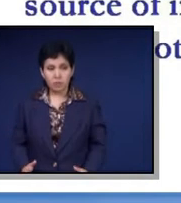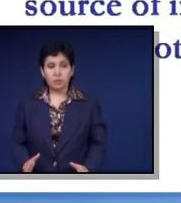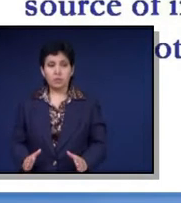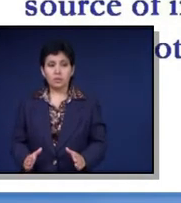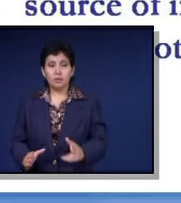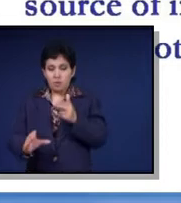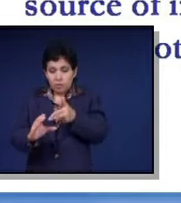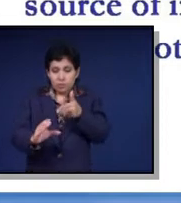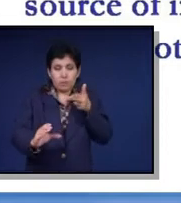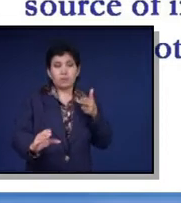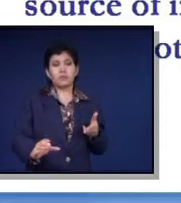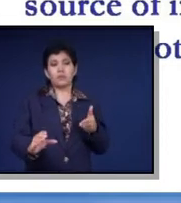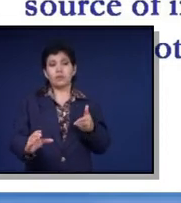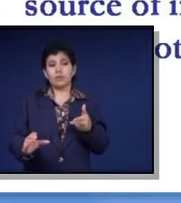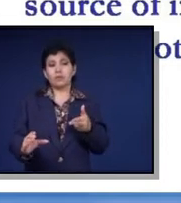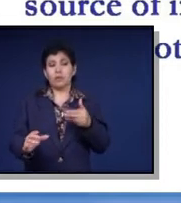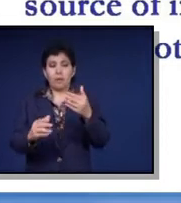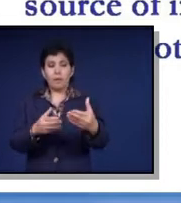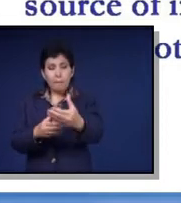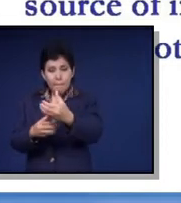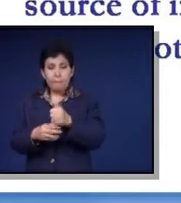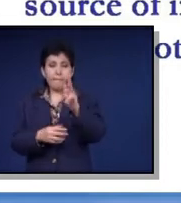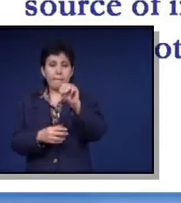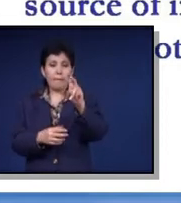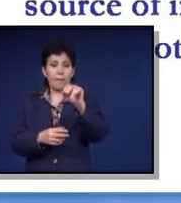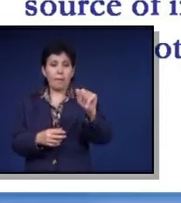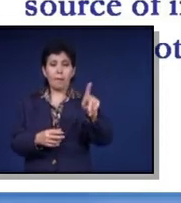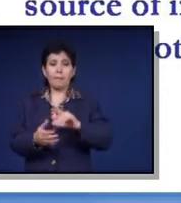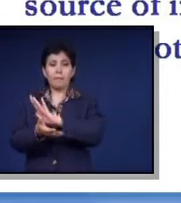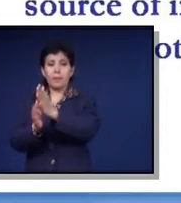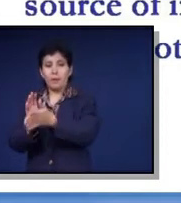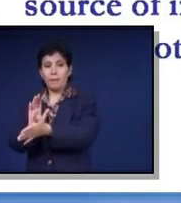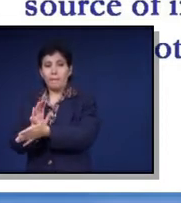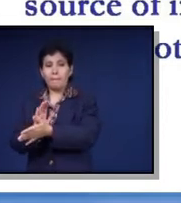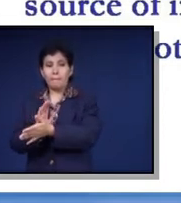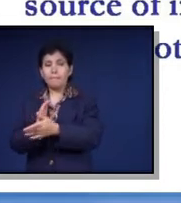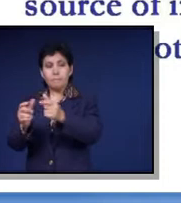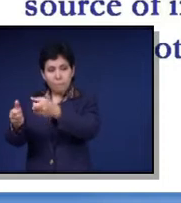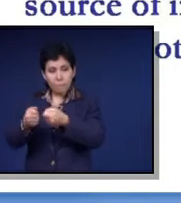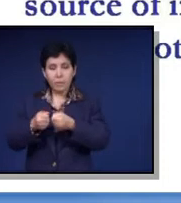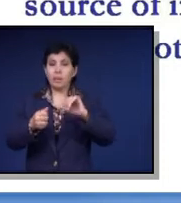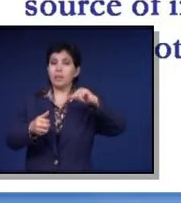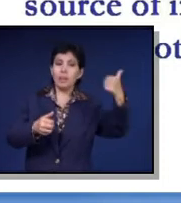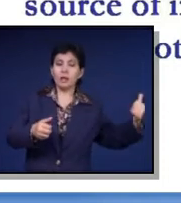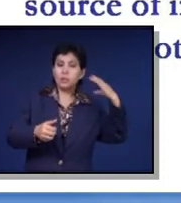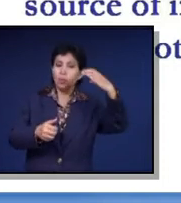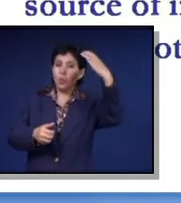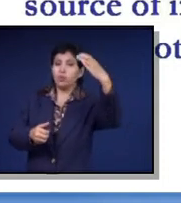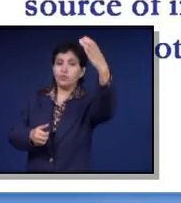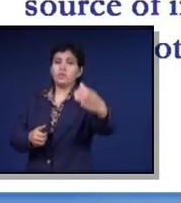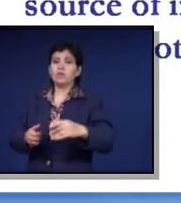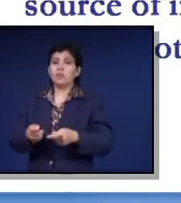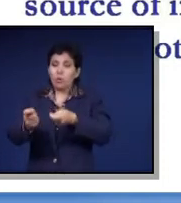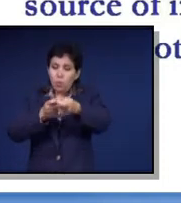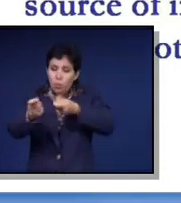out to systematically manipulate one source of influence while holding others constant. You want to control. Let's